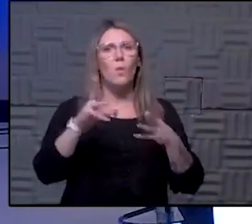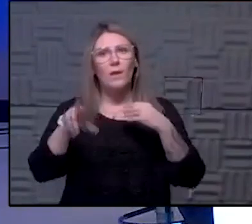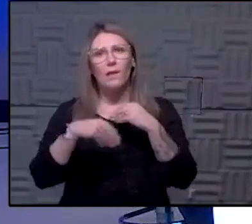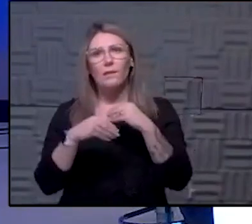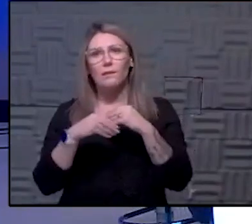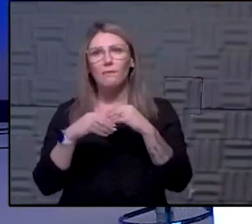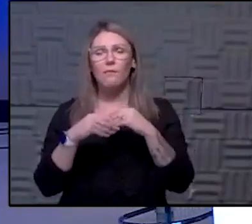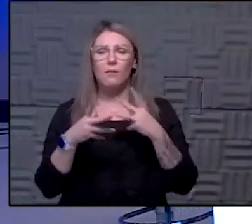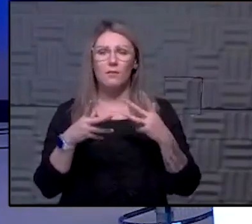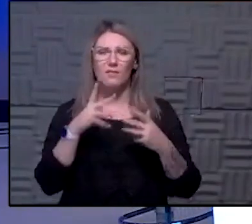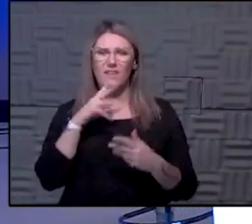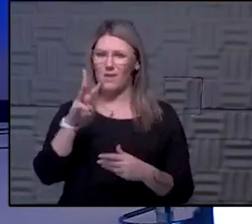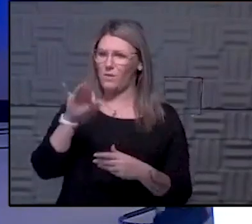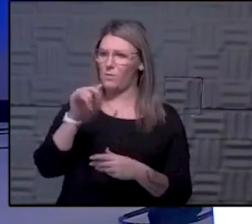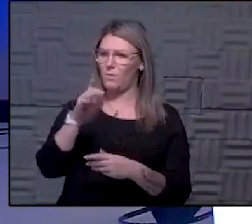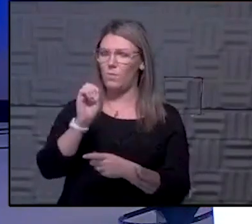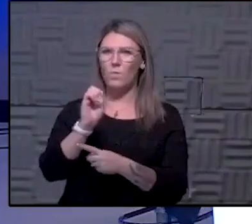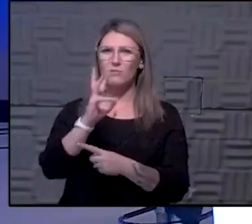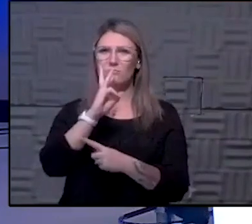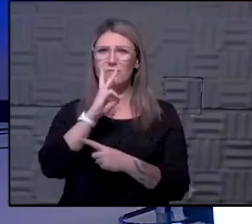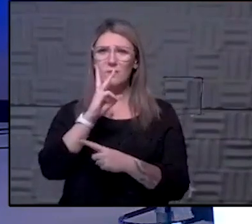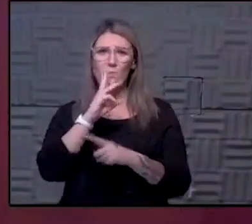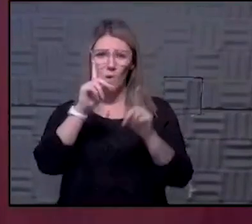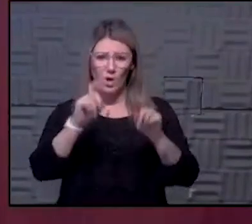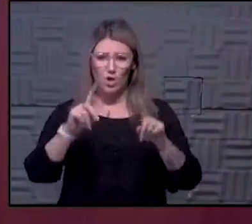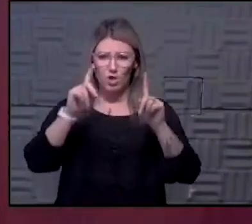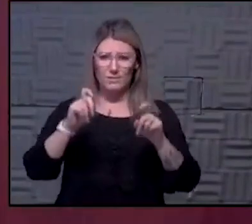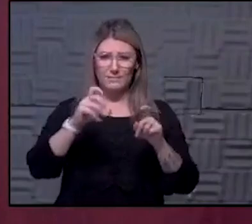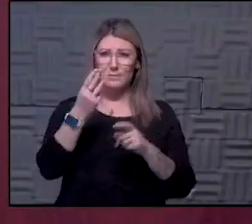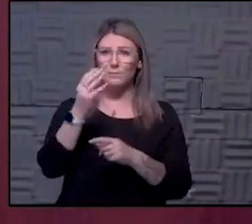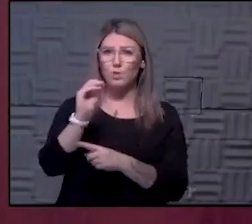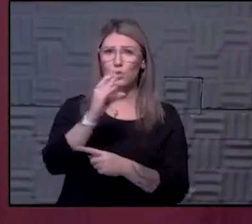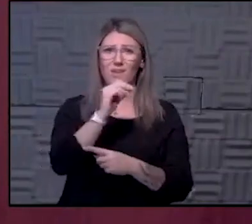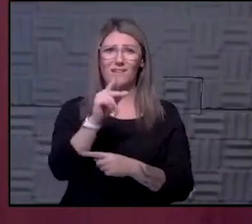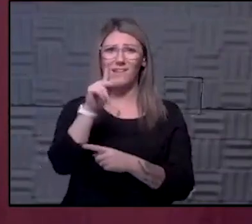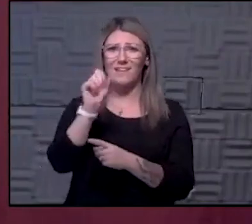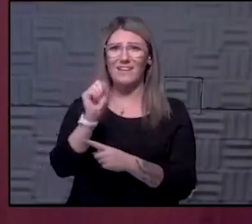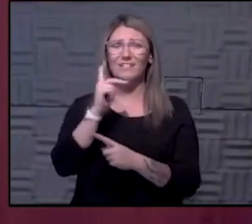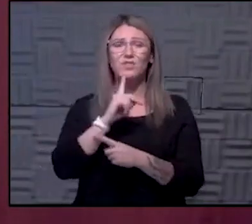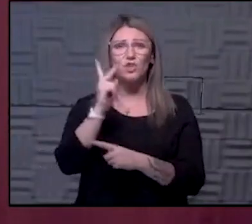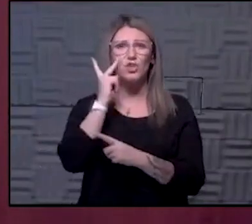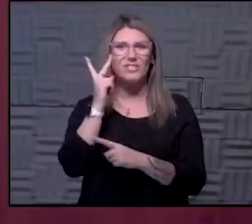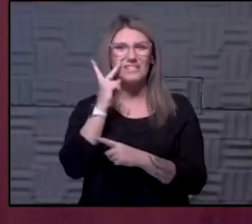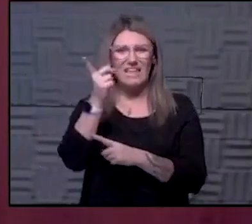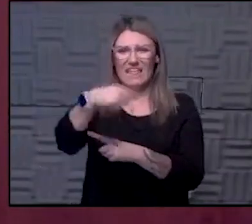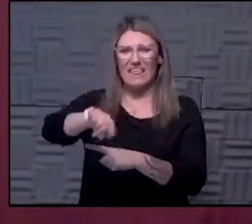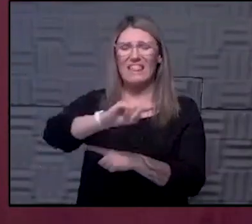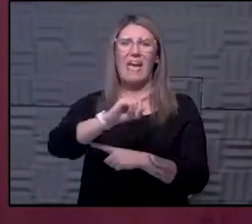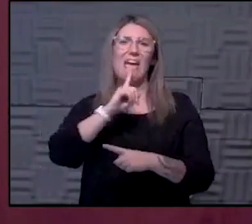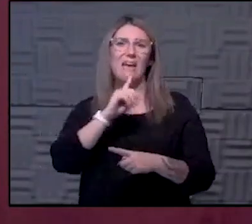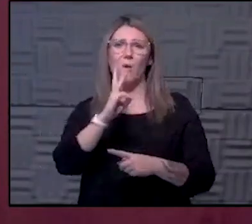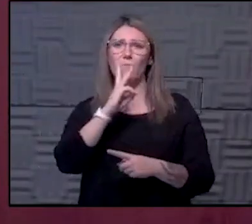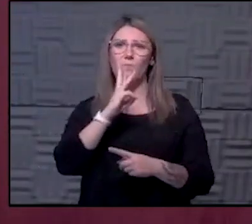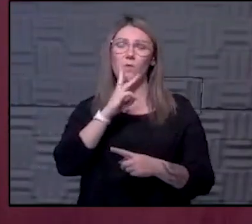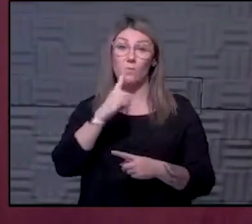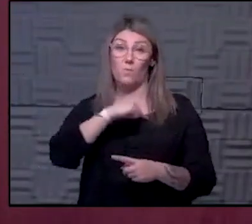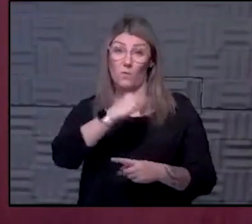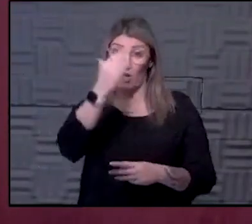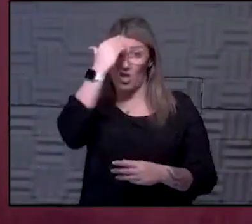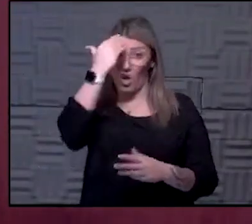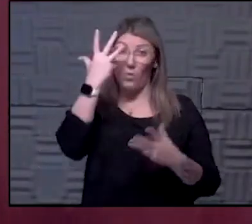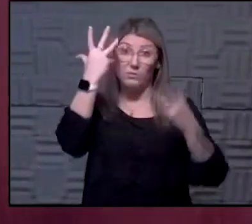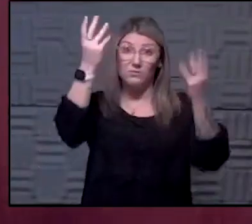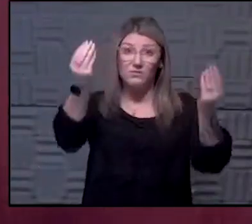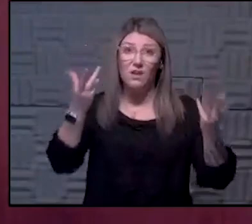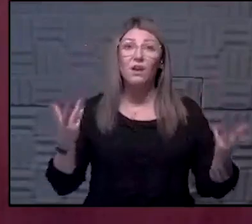I think they are doing wastewater testing in Missouri as well as in Kansas, and they are seeing the variants emerge in some of the wastewater testing. So we know it's out there. Yep.